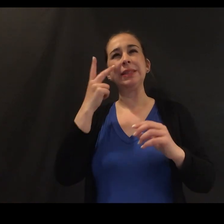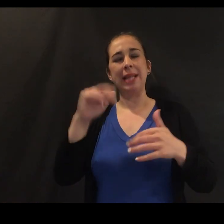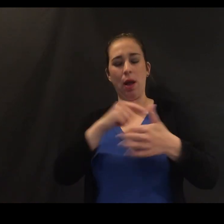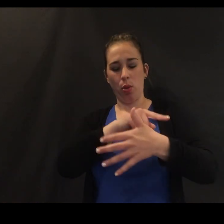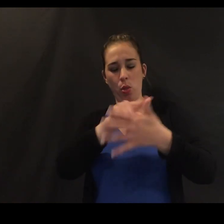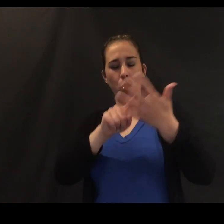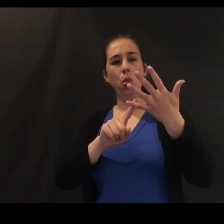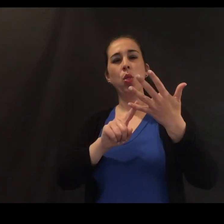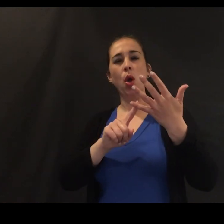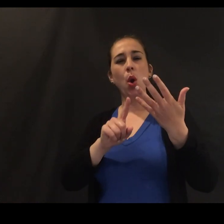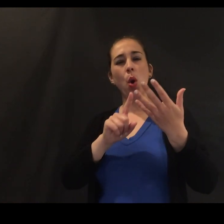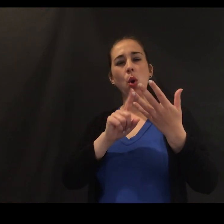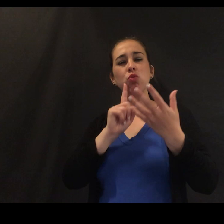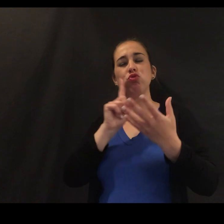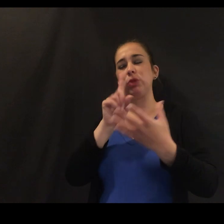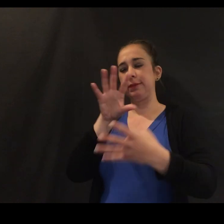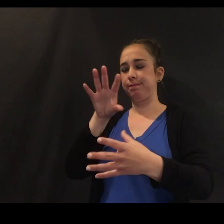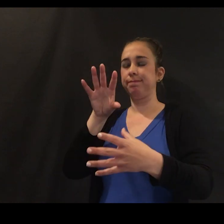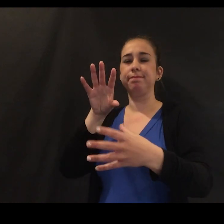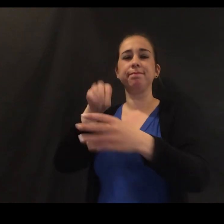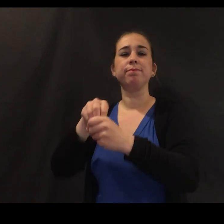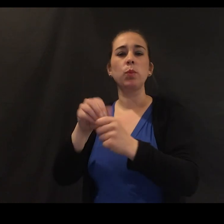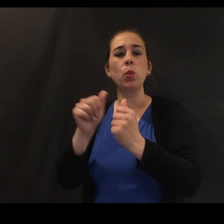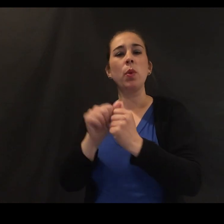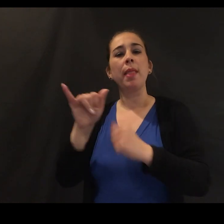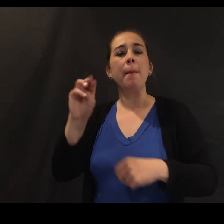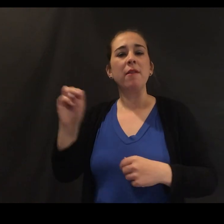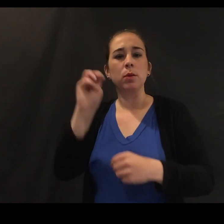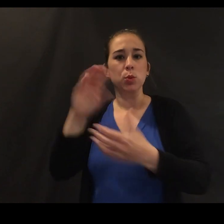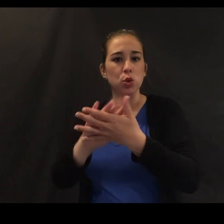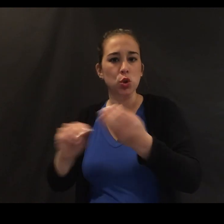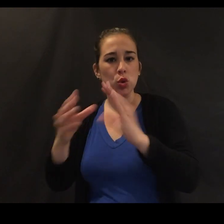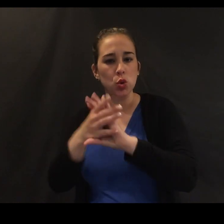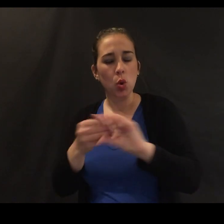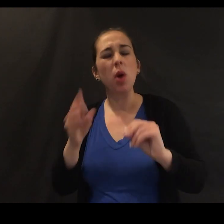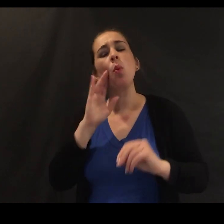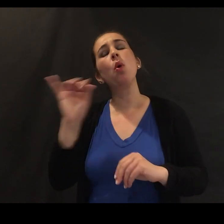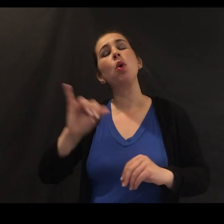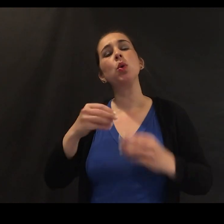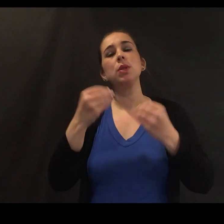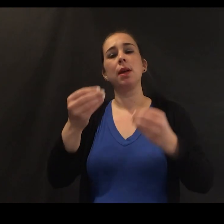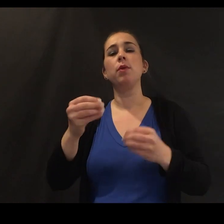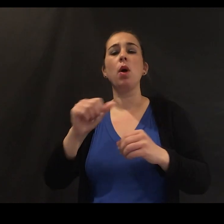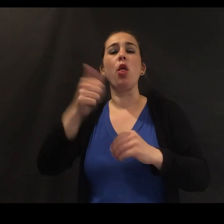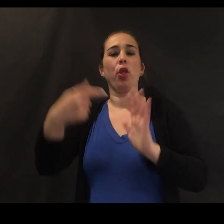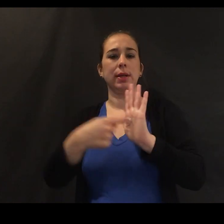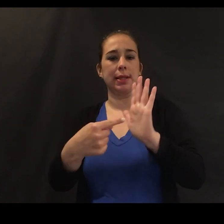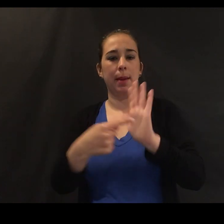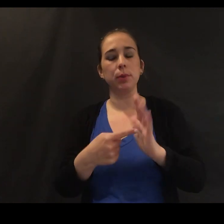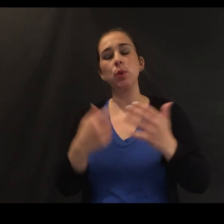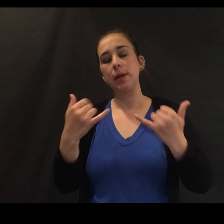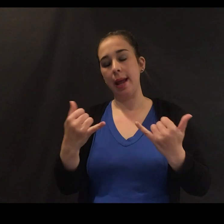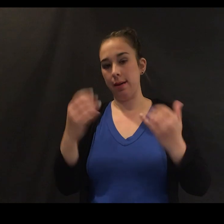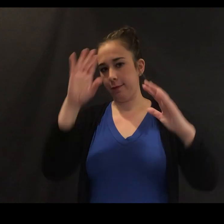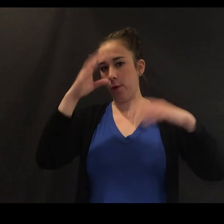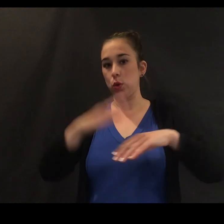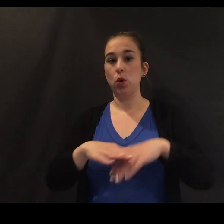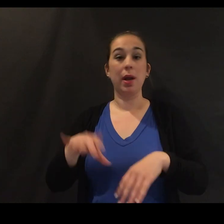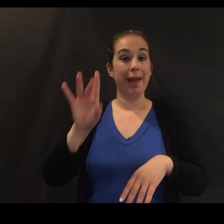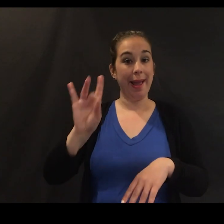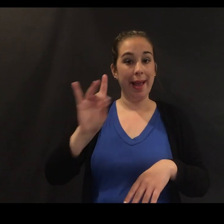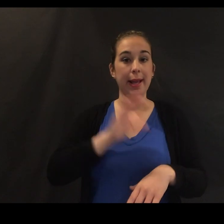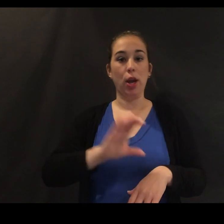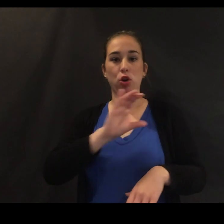of Mephibosheth, but also I'll give you some other illustrations as we go through. So let's get ready to focus on eight characteristics of being